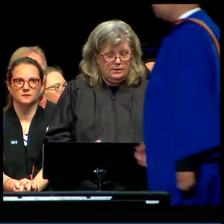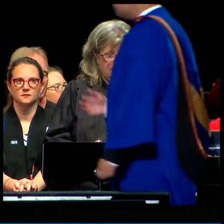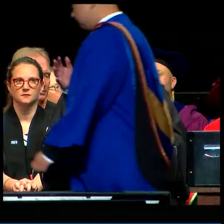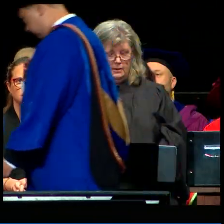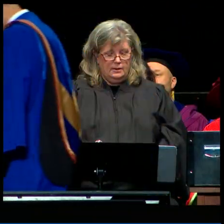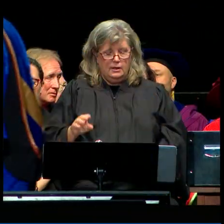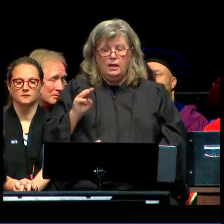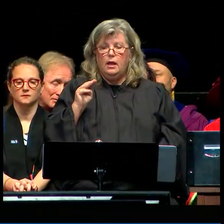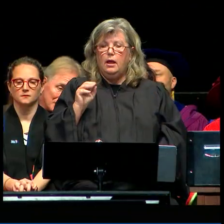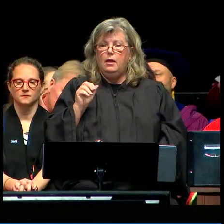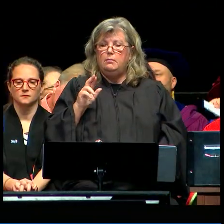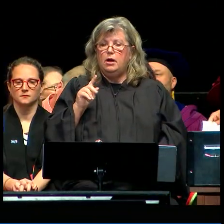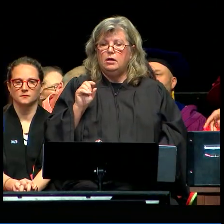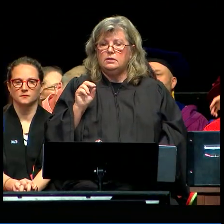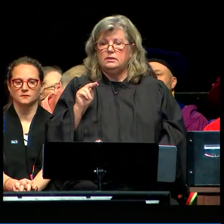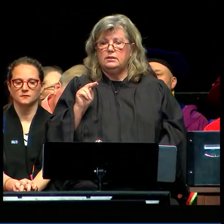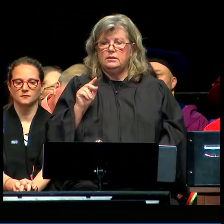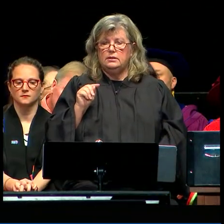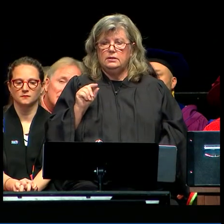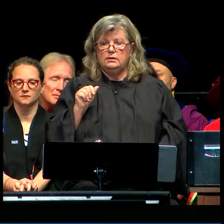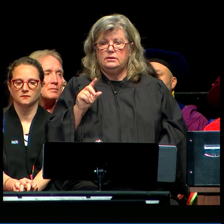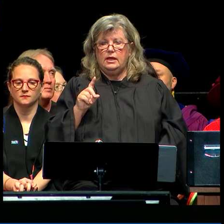Martin Tadeo.